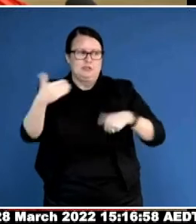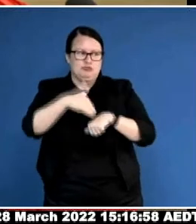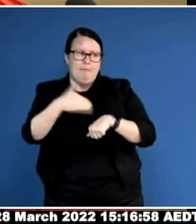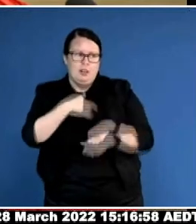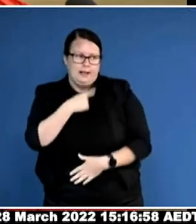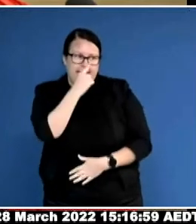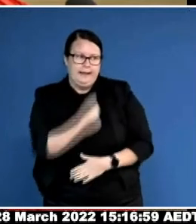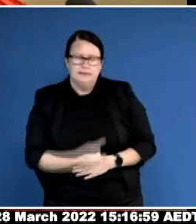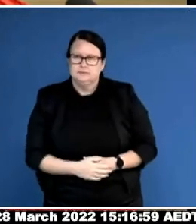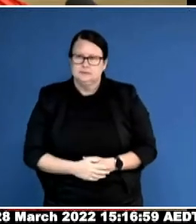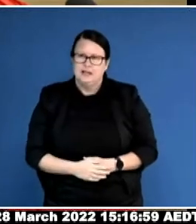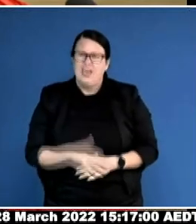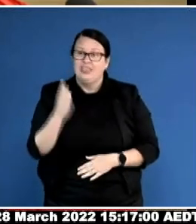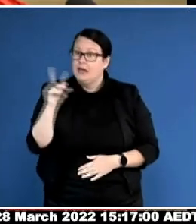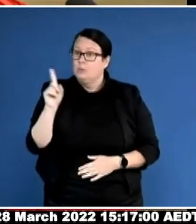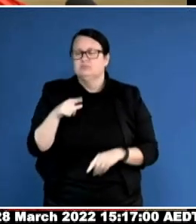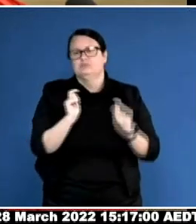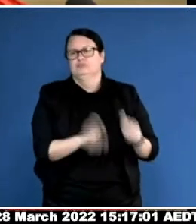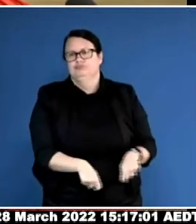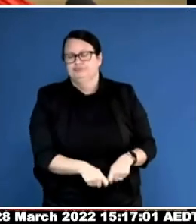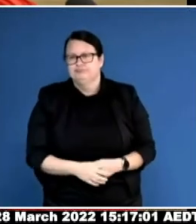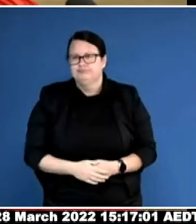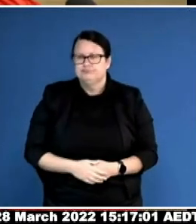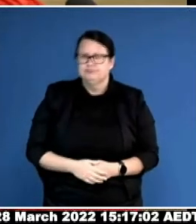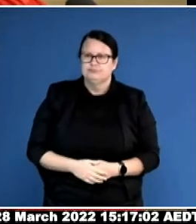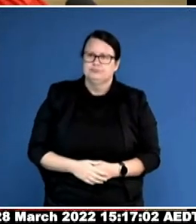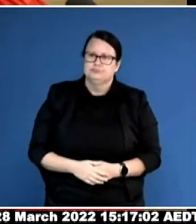for. And he raped me.